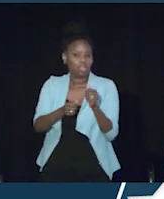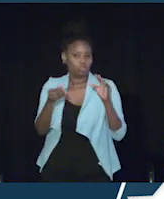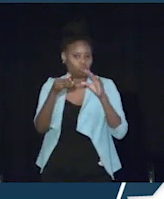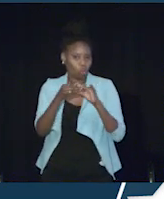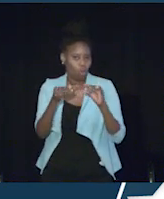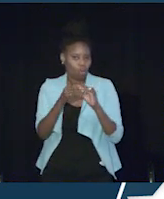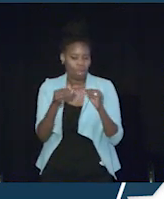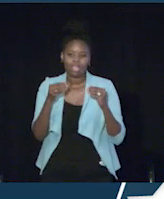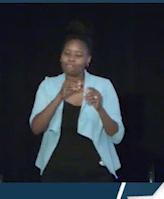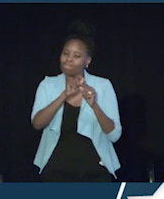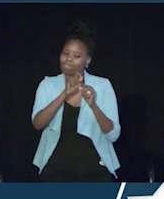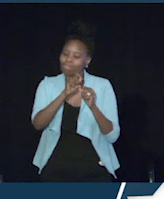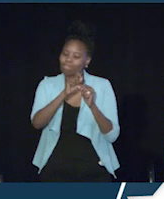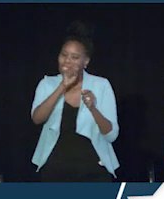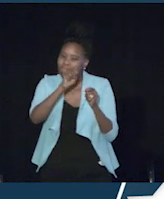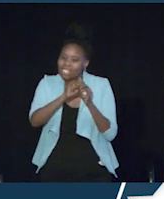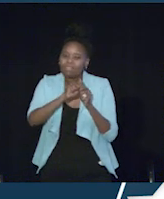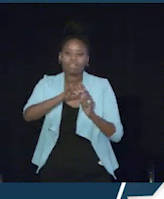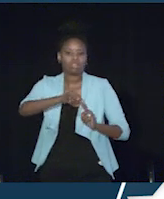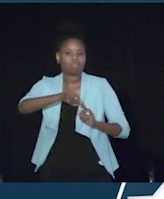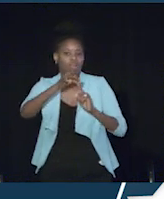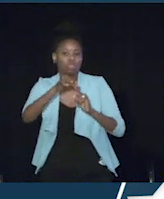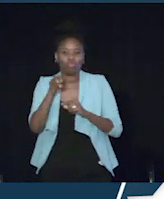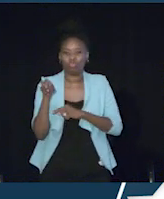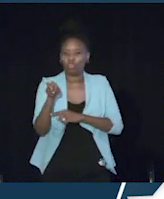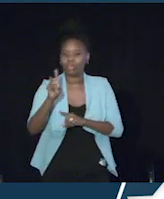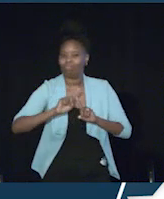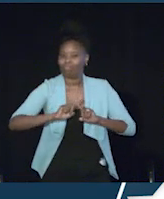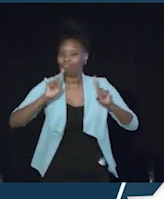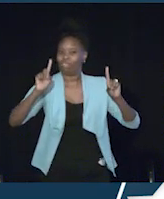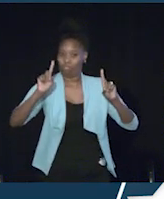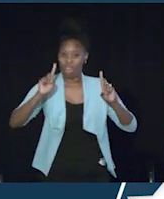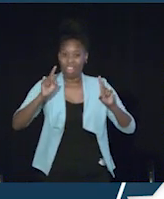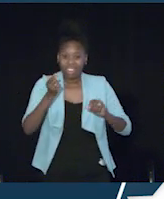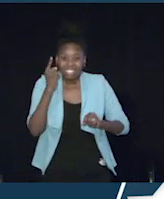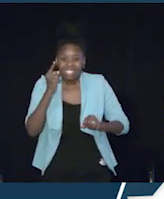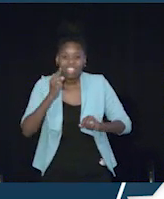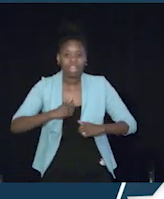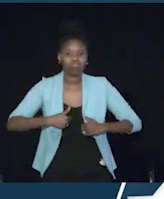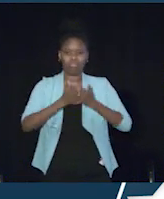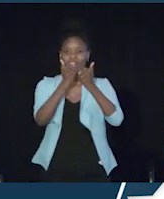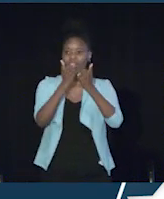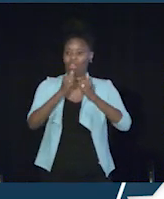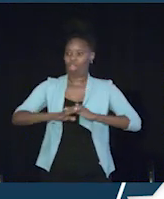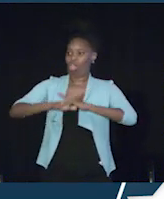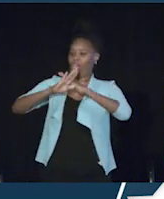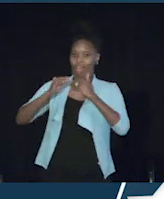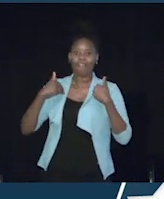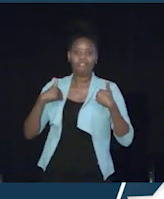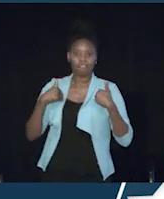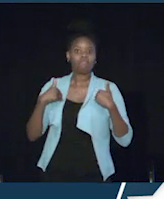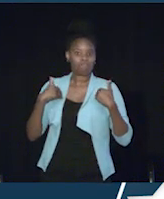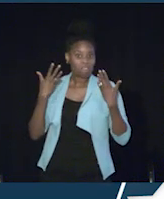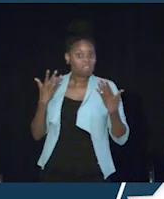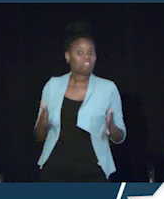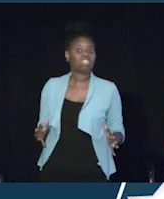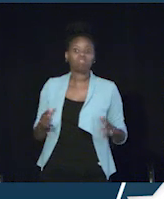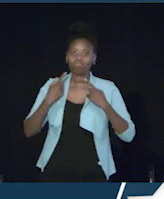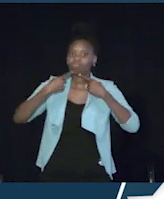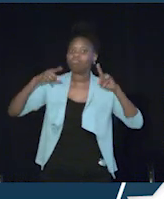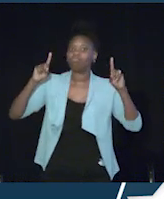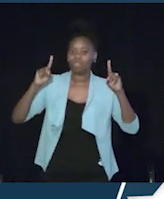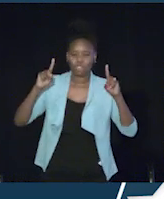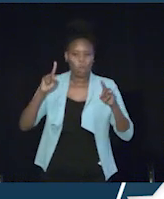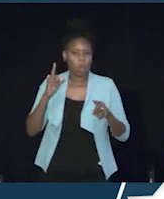a unique story and a unique pathway in how they overcame some challenges related to employment. We tried to choose a variety of stories,